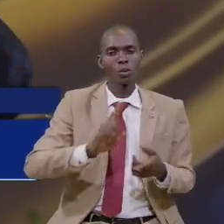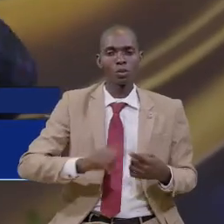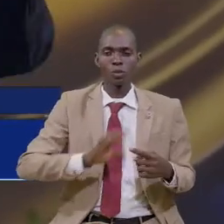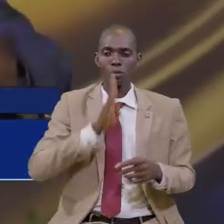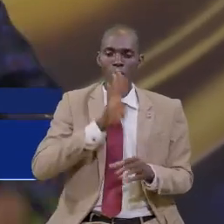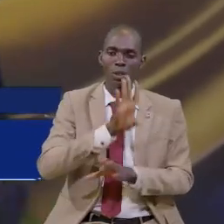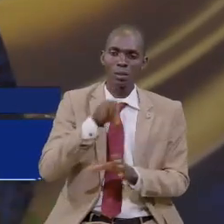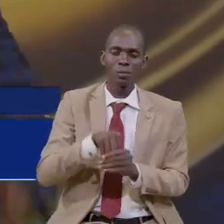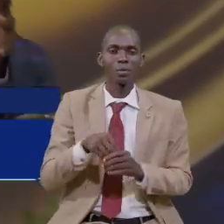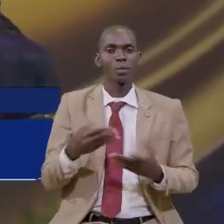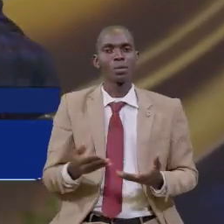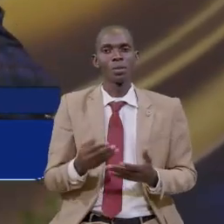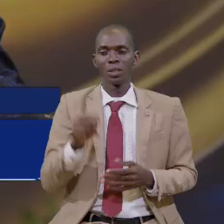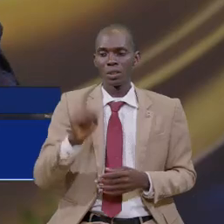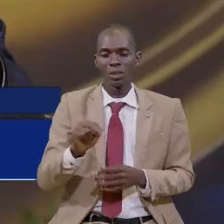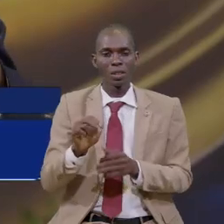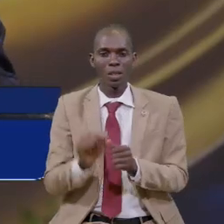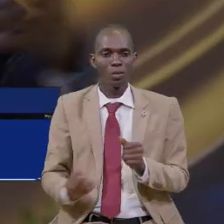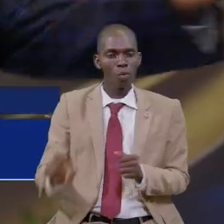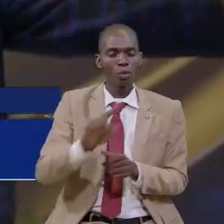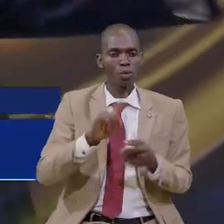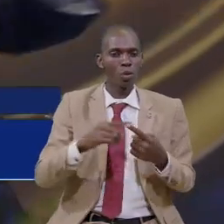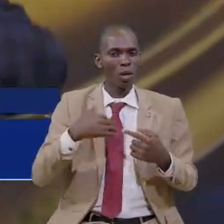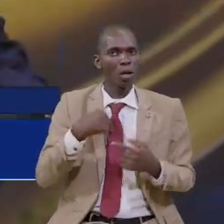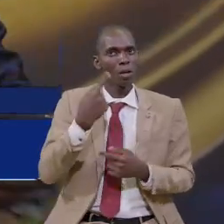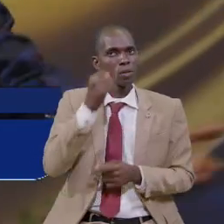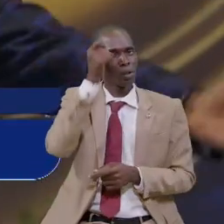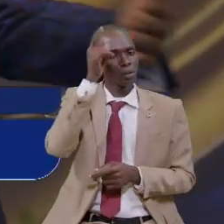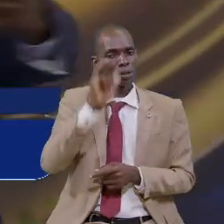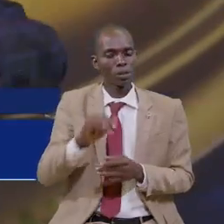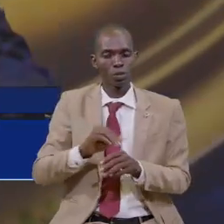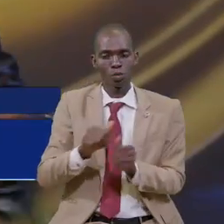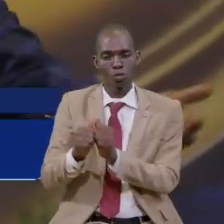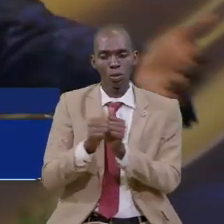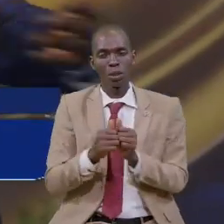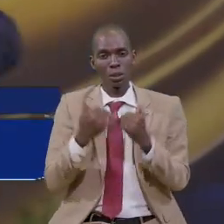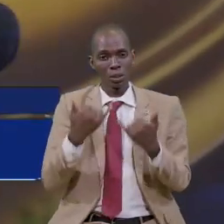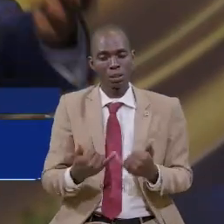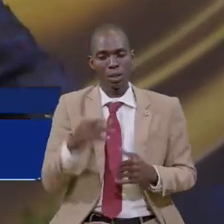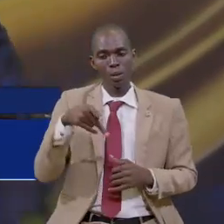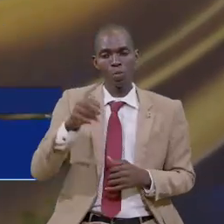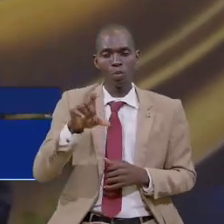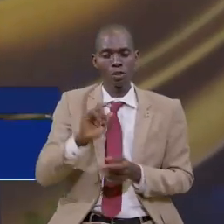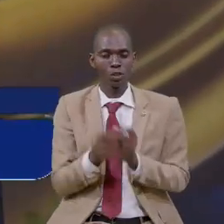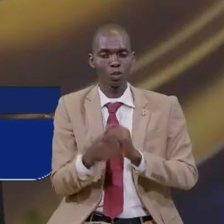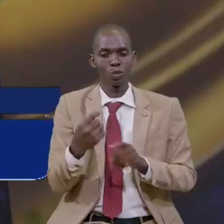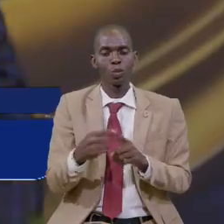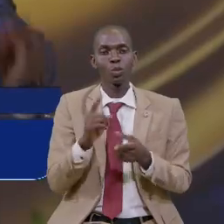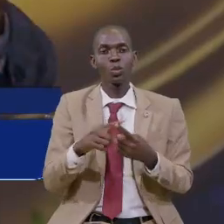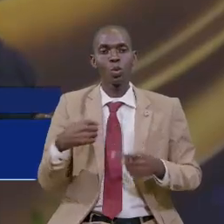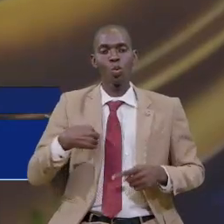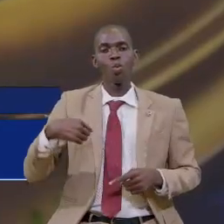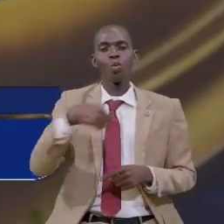the insight together. He then said, all of us now, whereto we have already